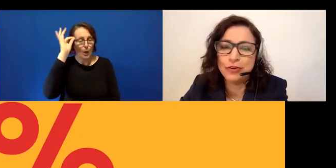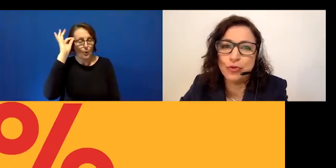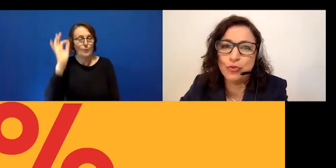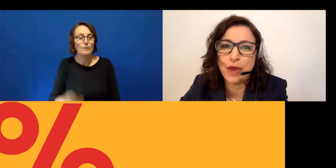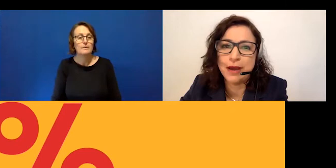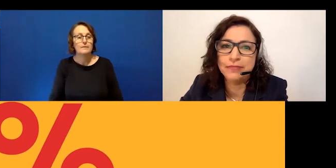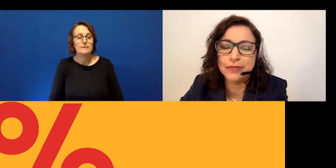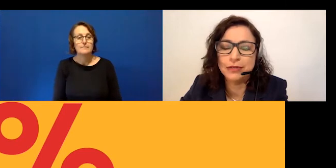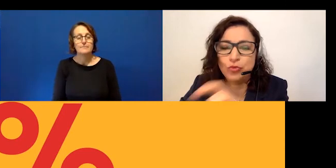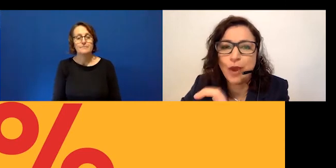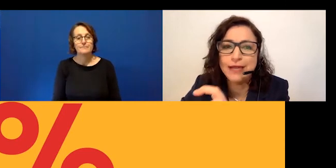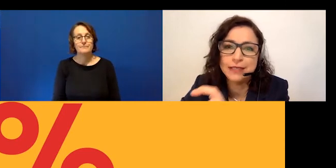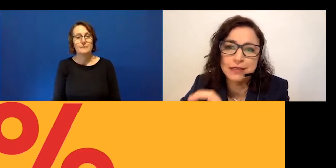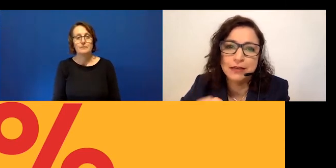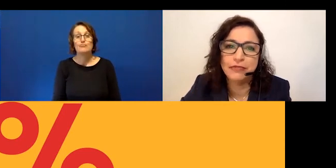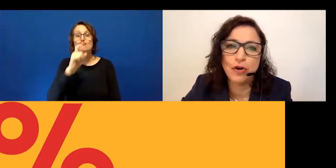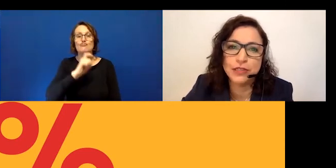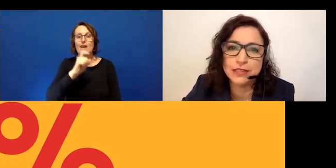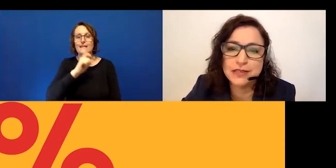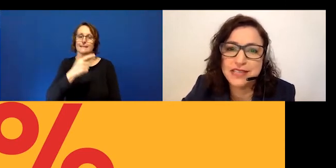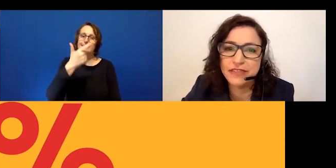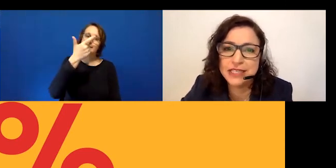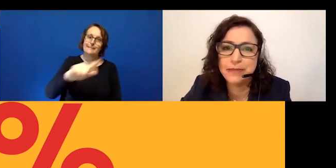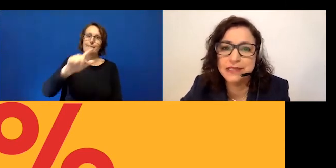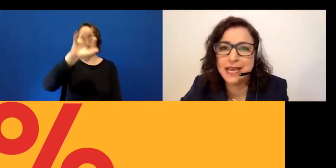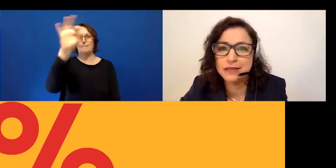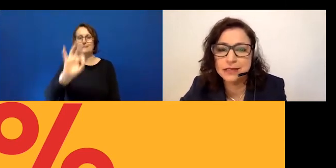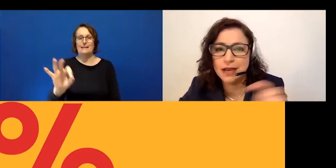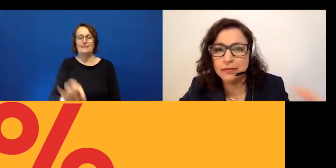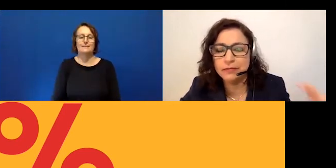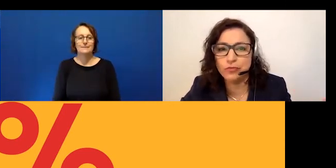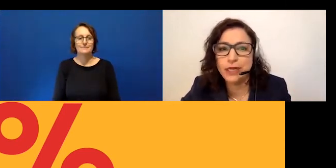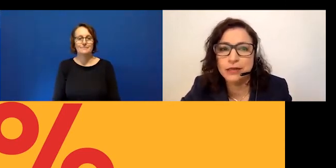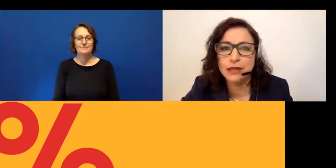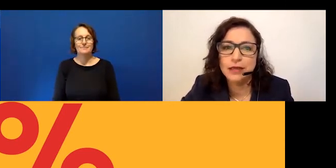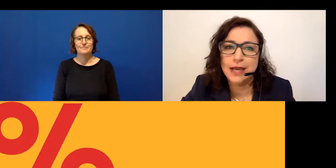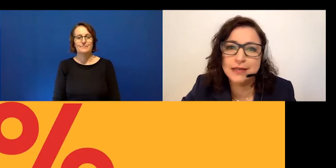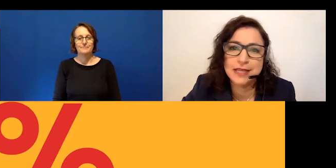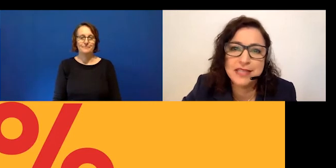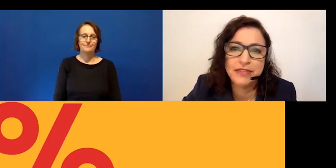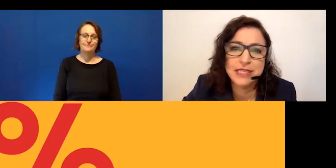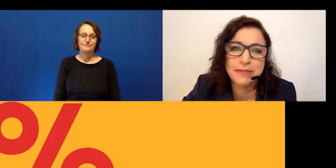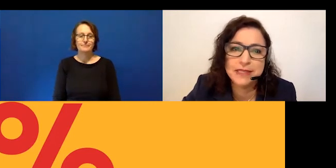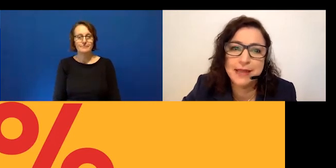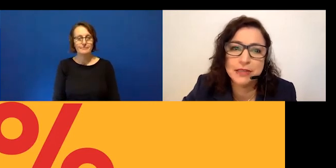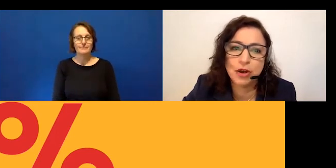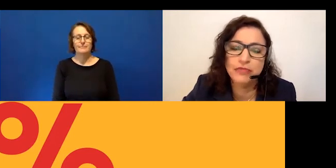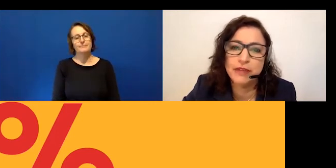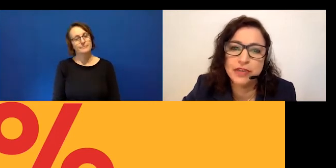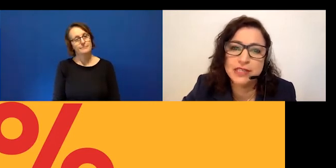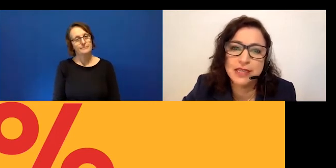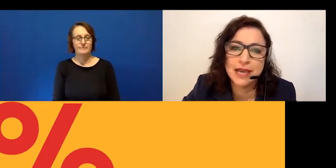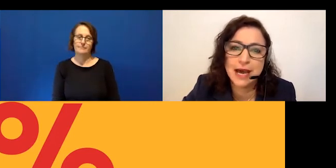big red font, 70% written, and it says 70%